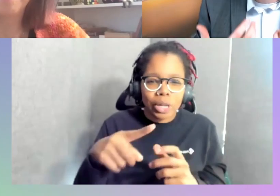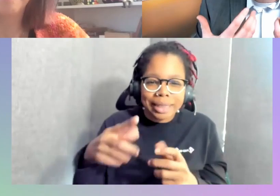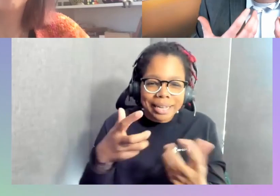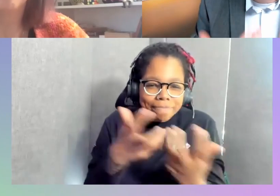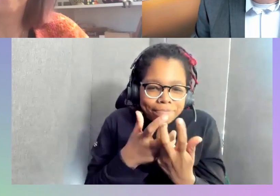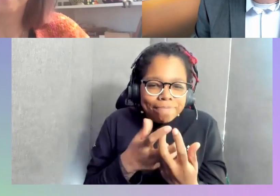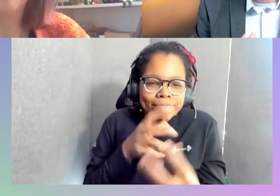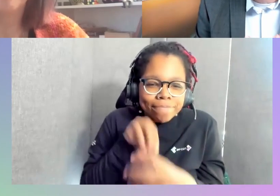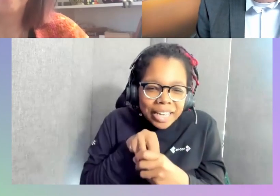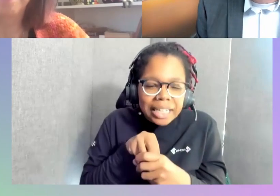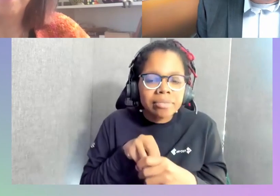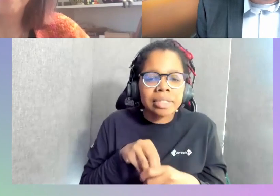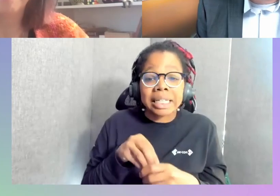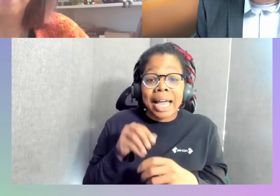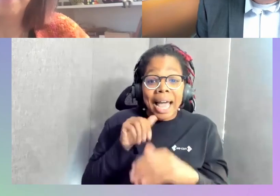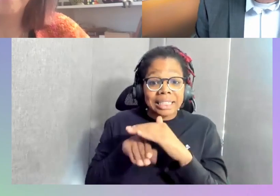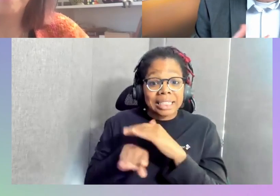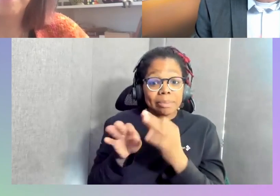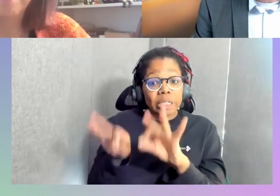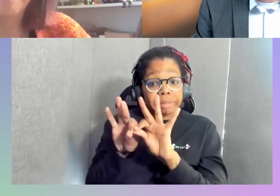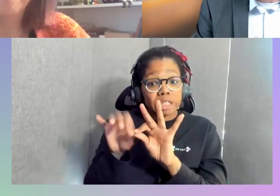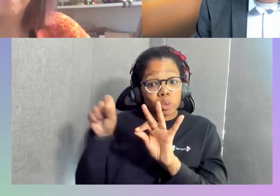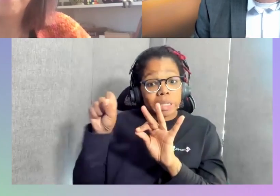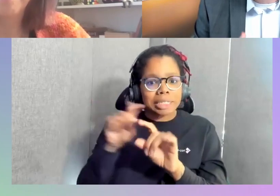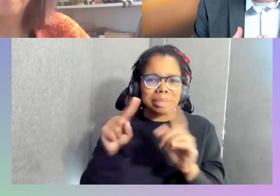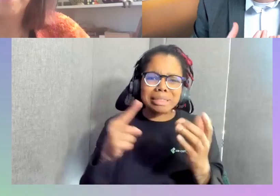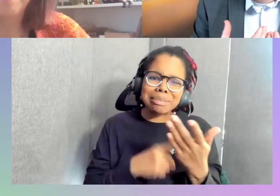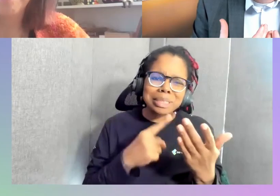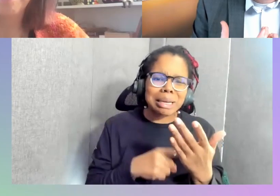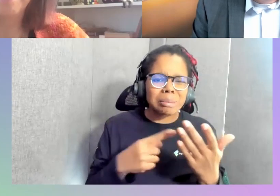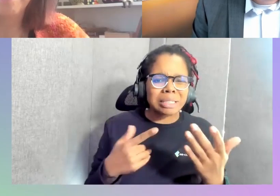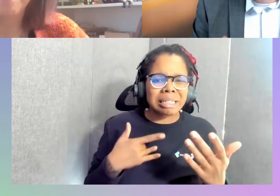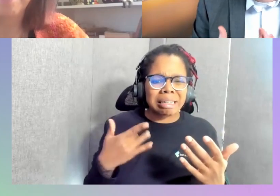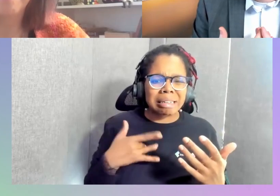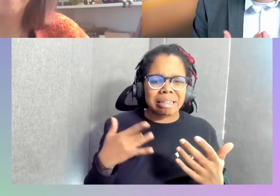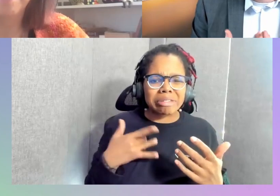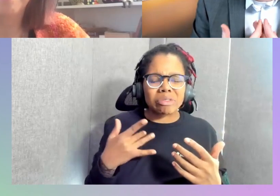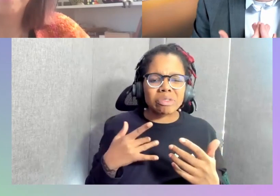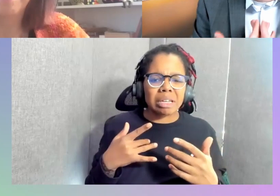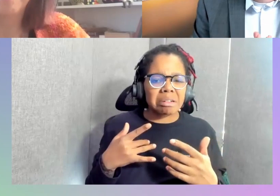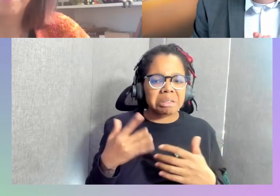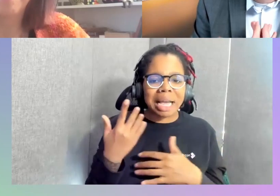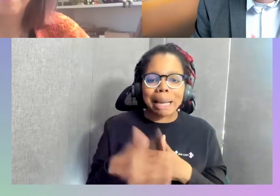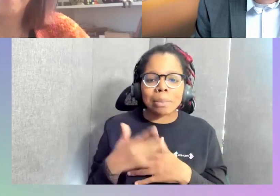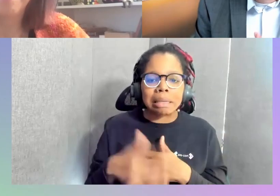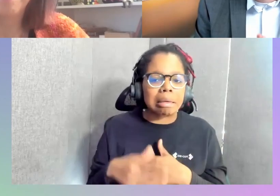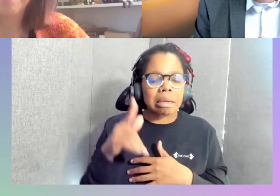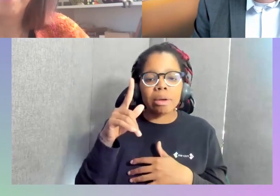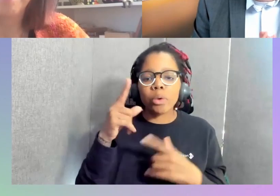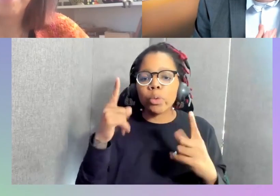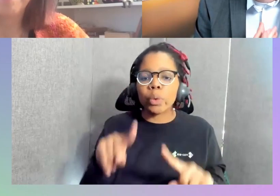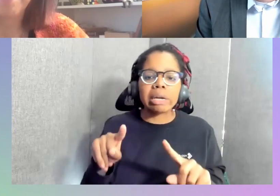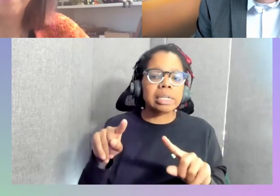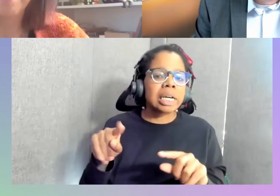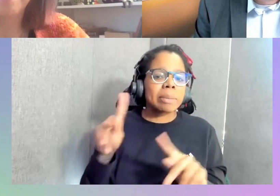right? Accessibility is essential, but sometimes it feels hollow when disabled employees come in